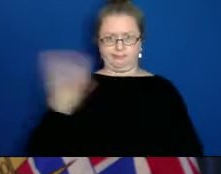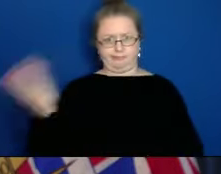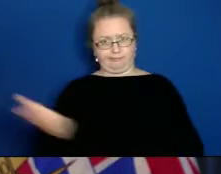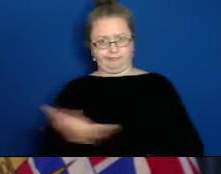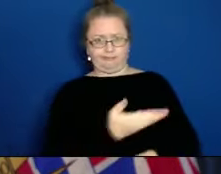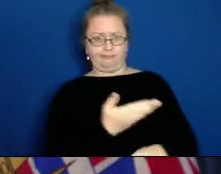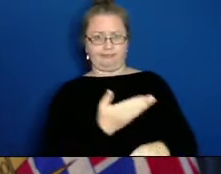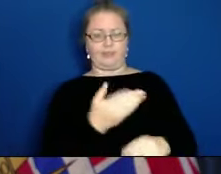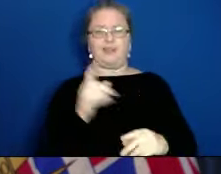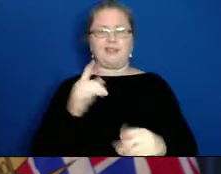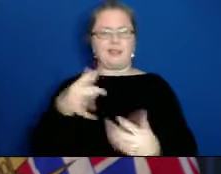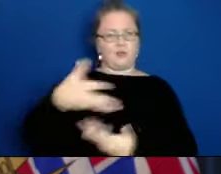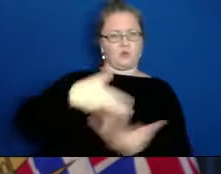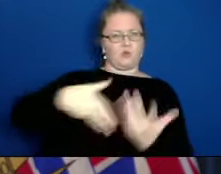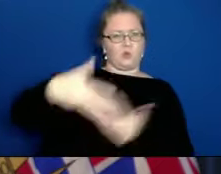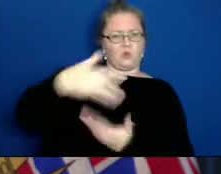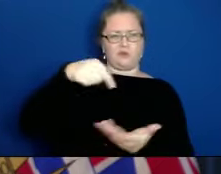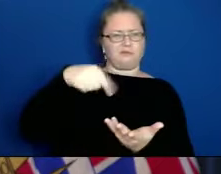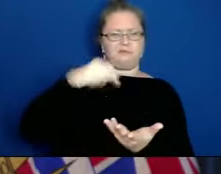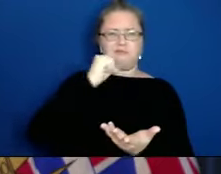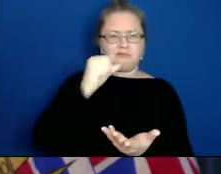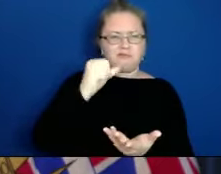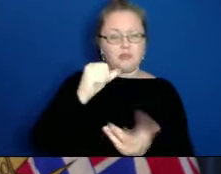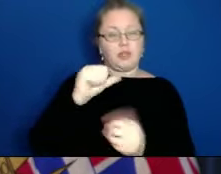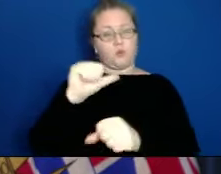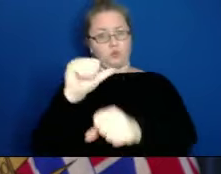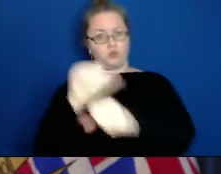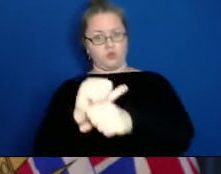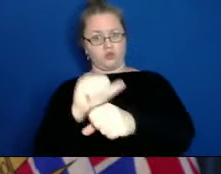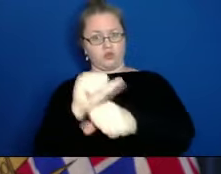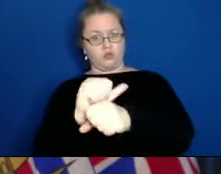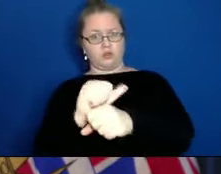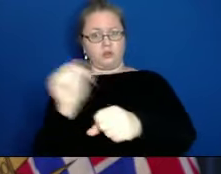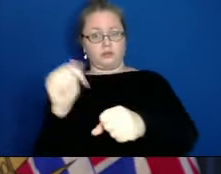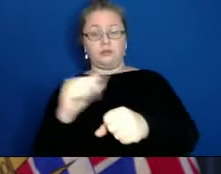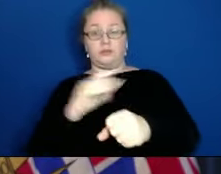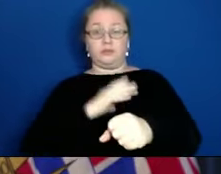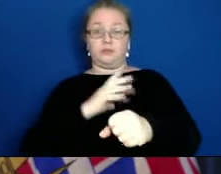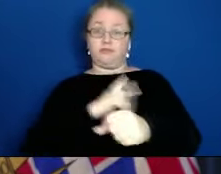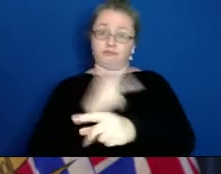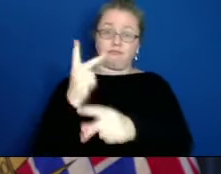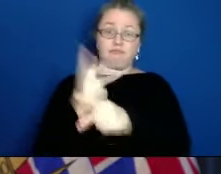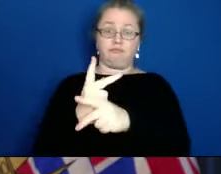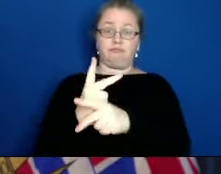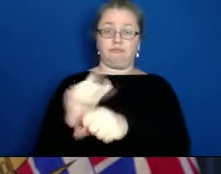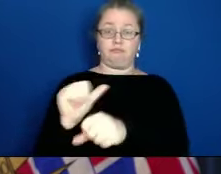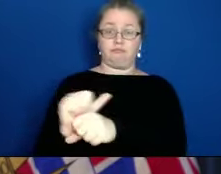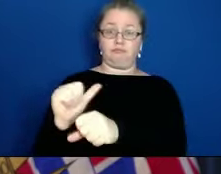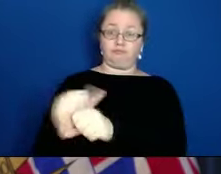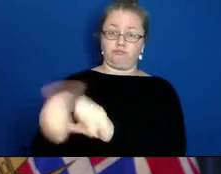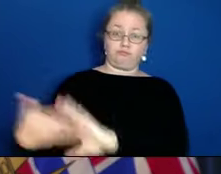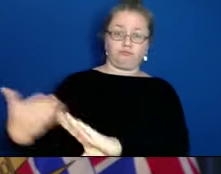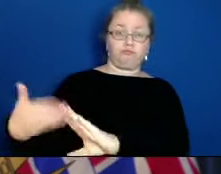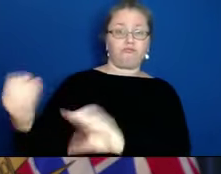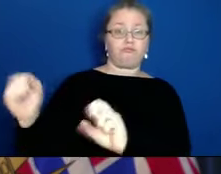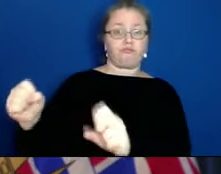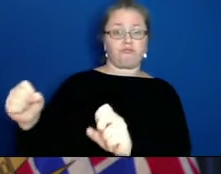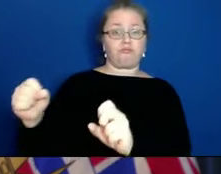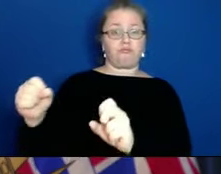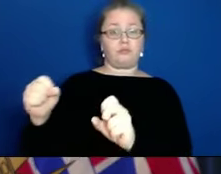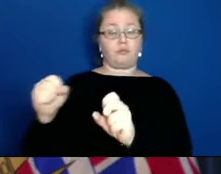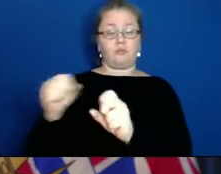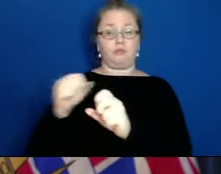are not social gatherings. Those are essential functions that happen in and out of our home. And so those are